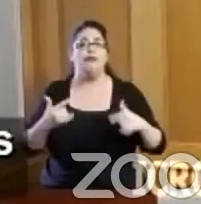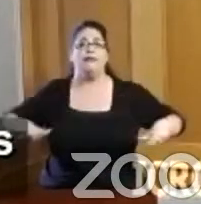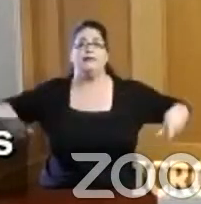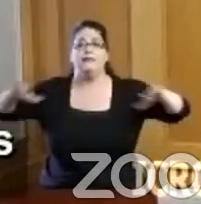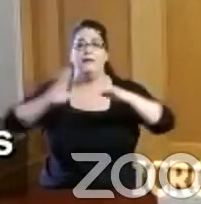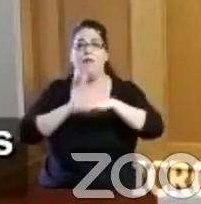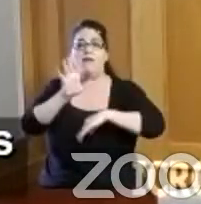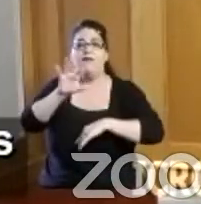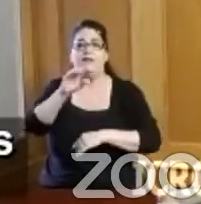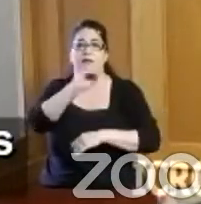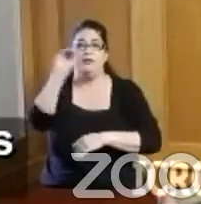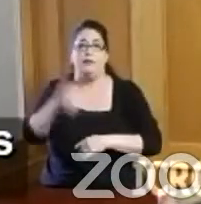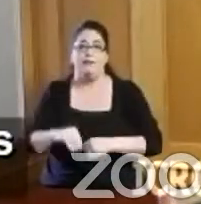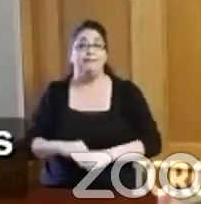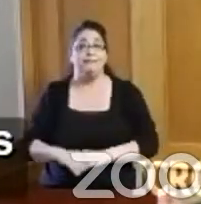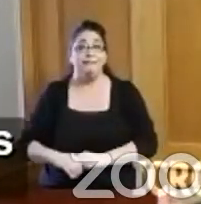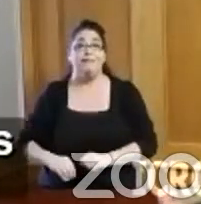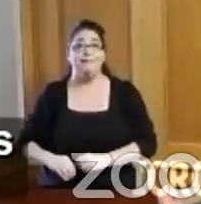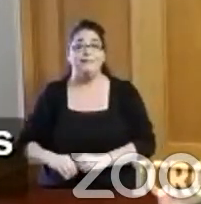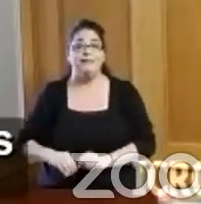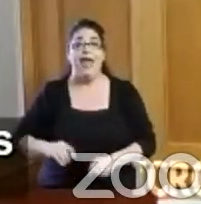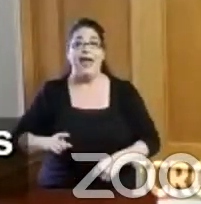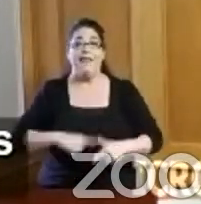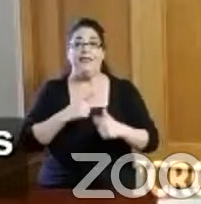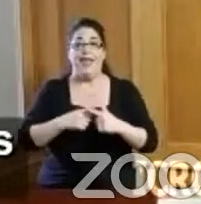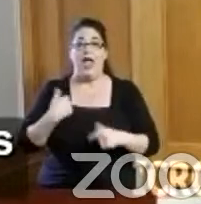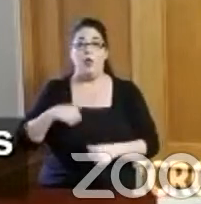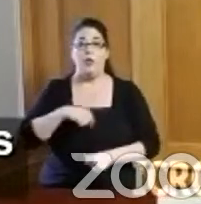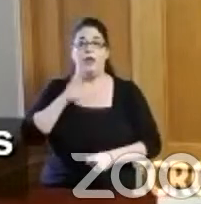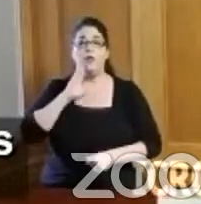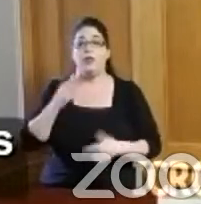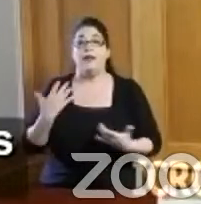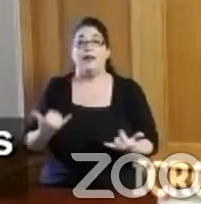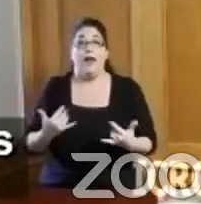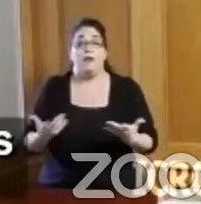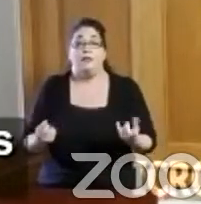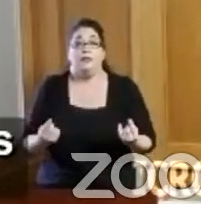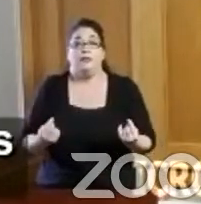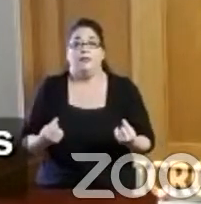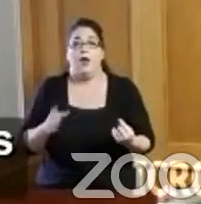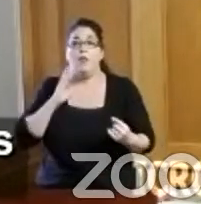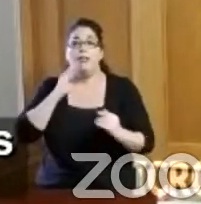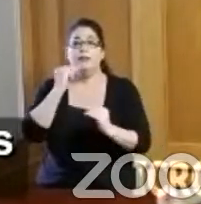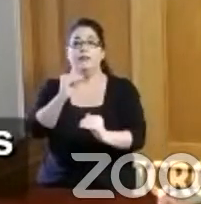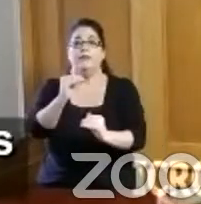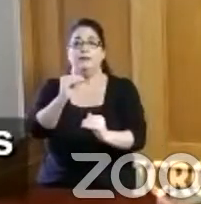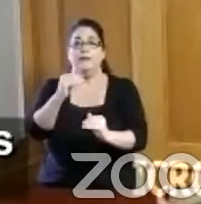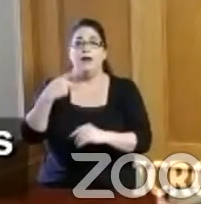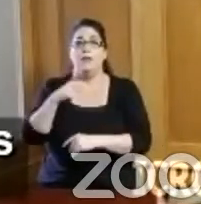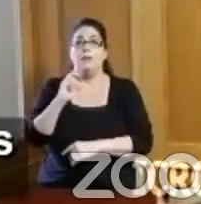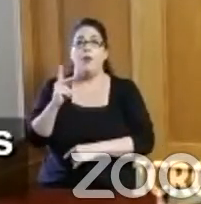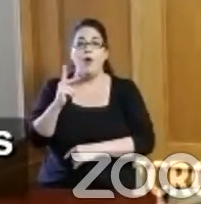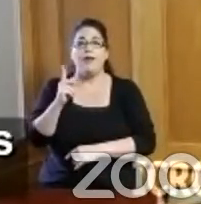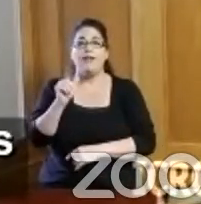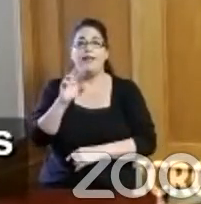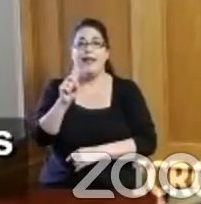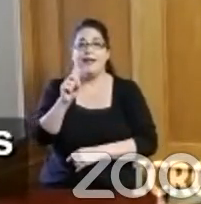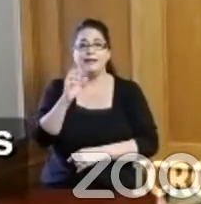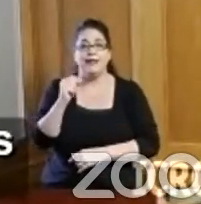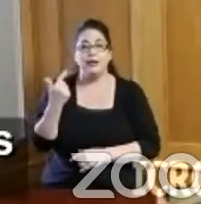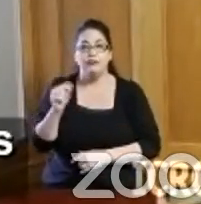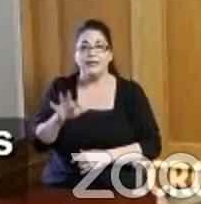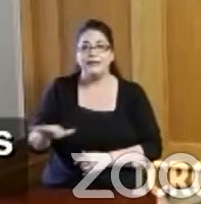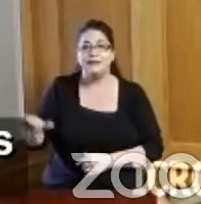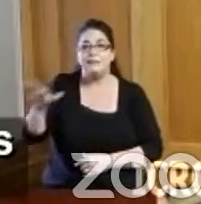over 50%. And then in turn, we're going to put a restriction on that. It'll be parkland and green space